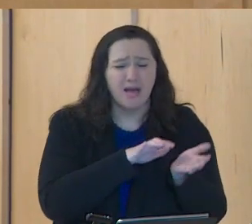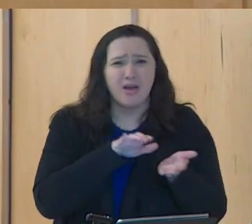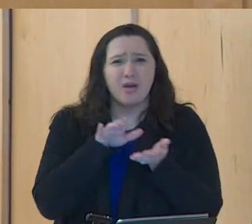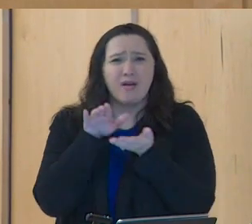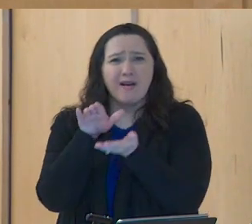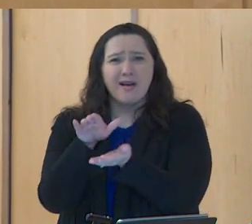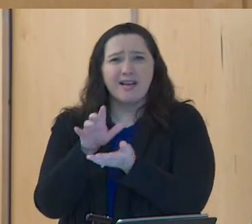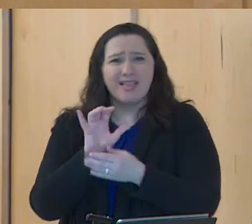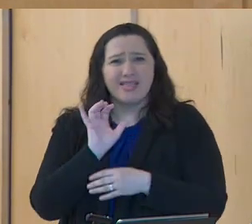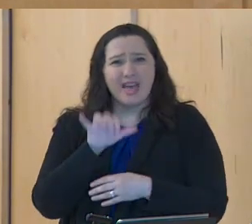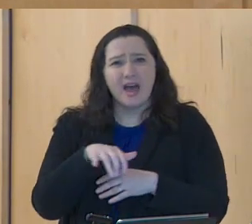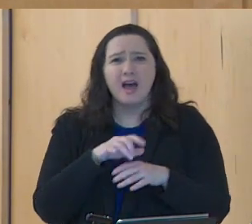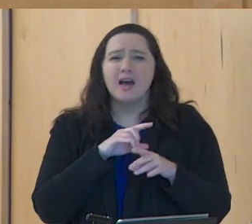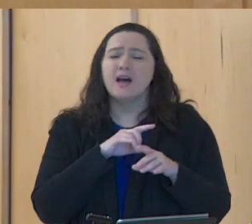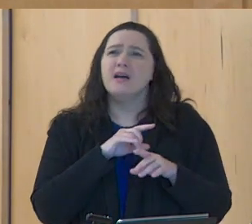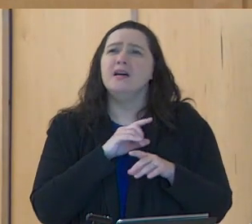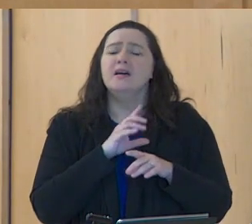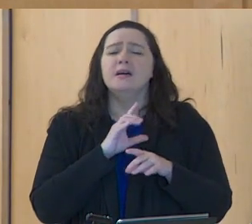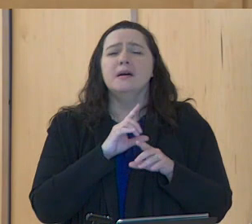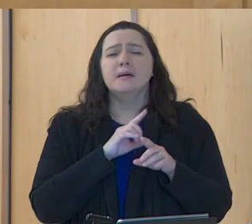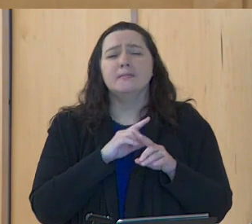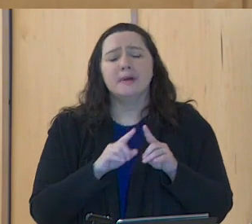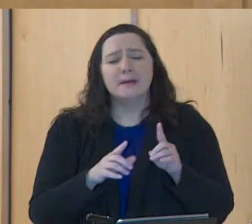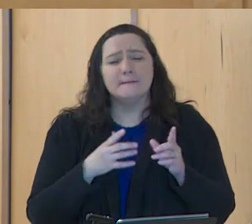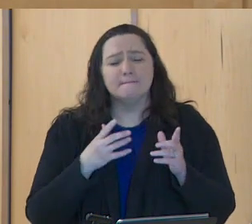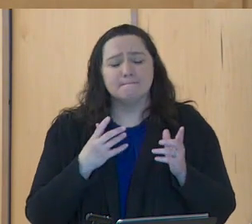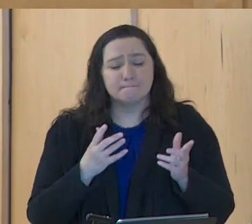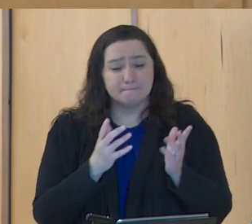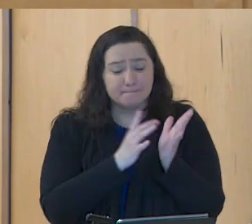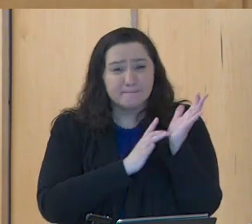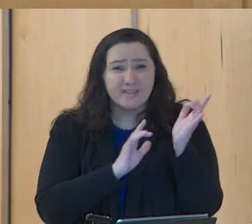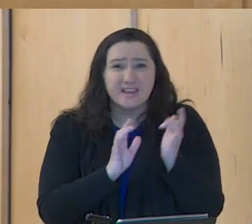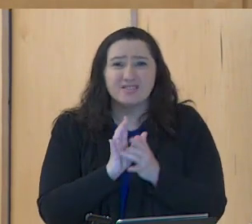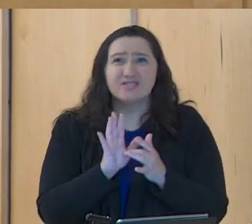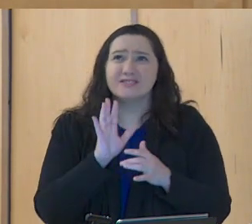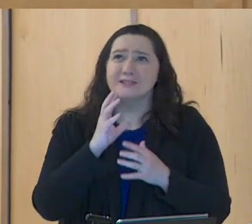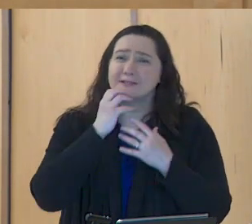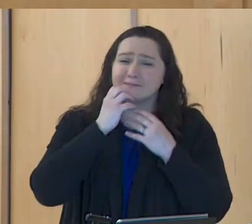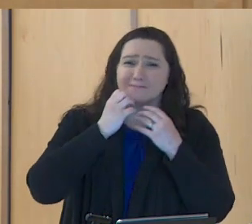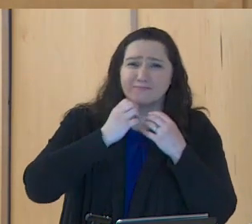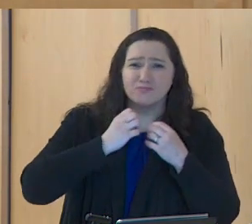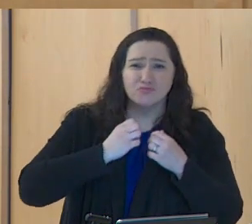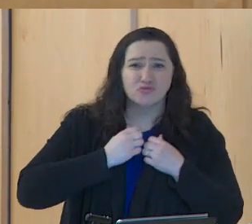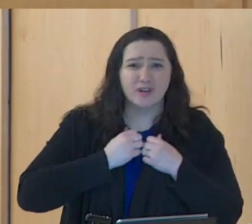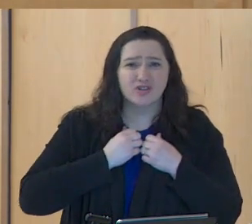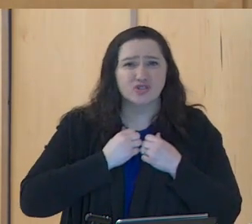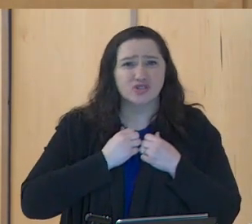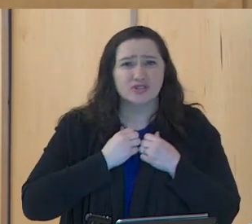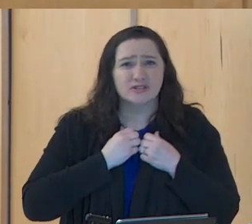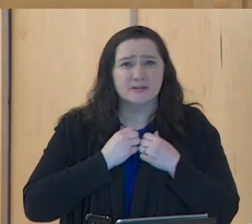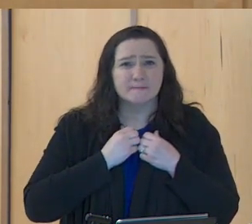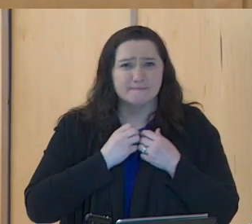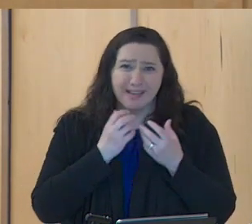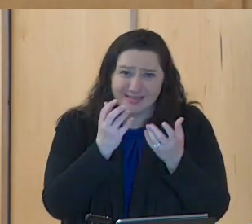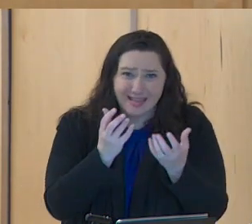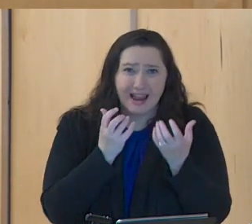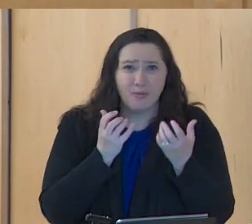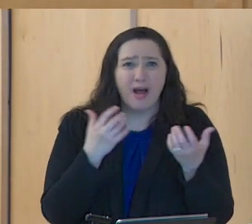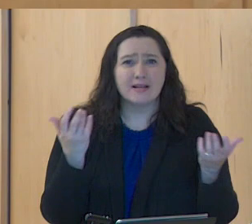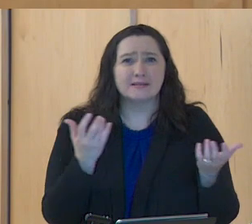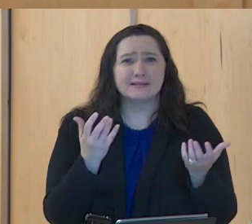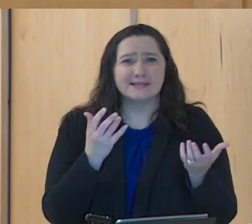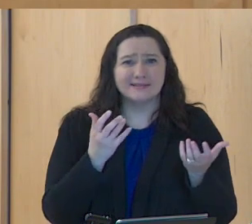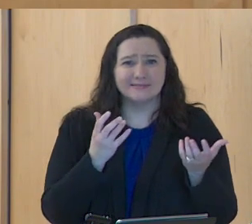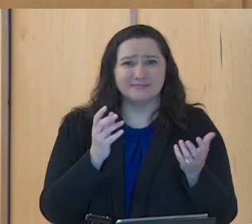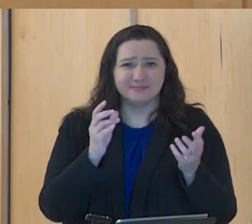But the greatest treasures that Jesus wants us to lay at his feet are the souls that are brought to faith through